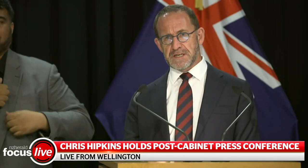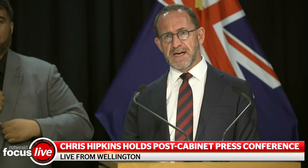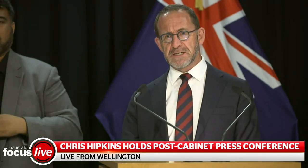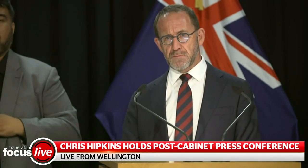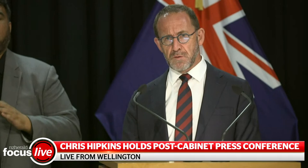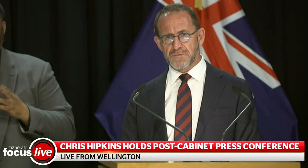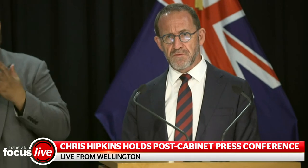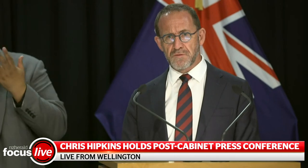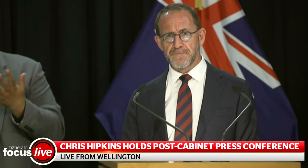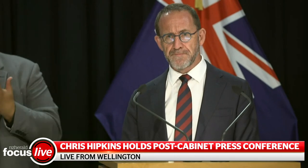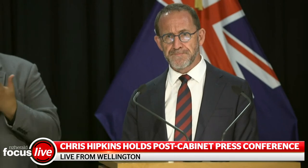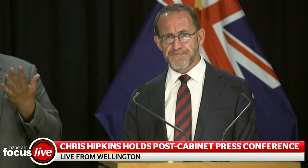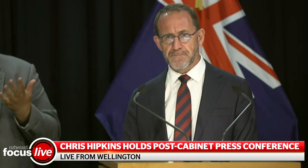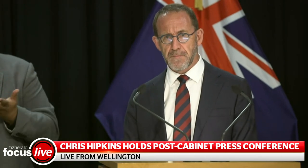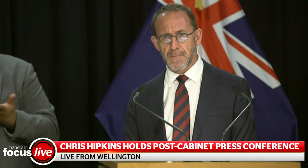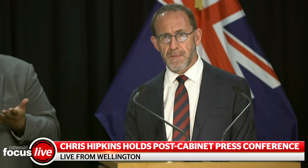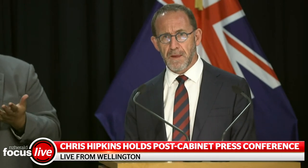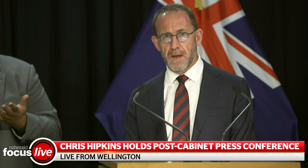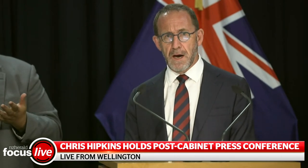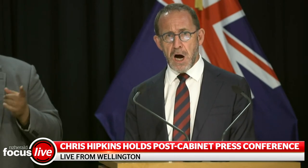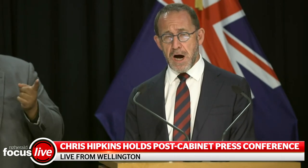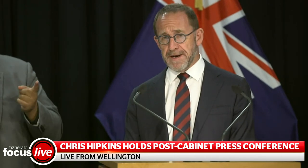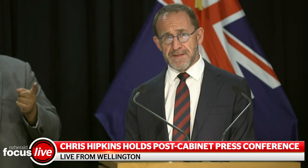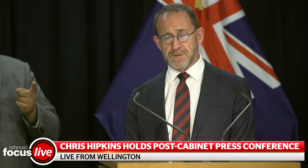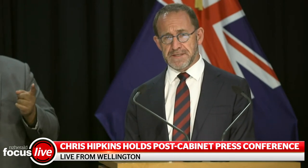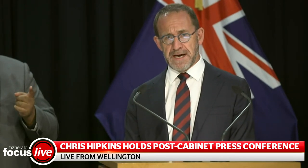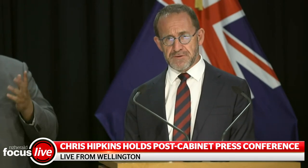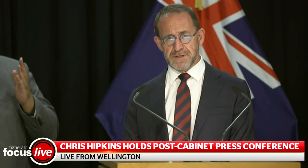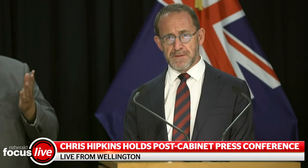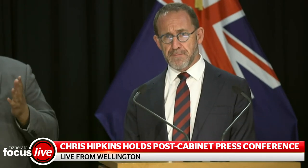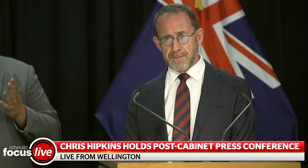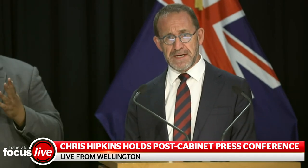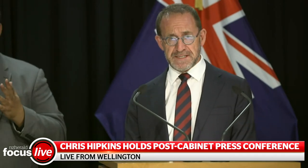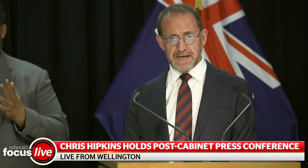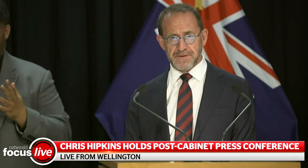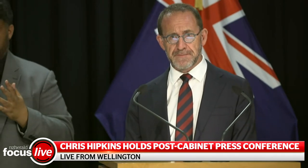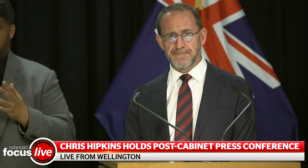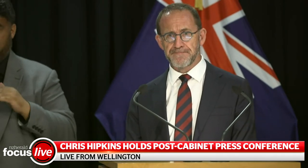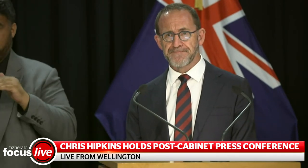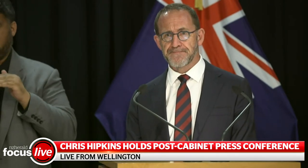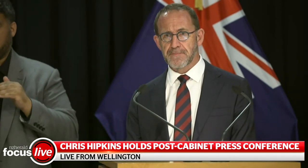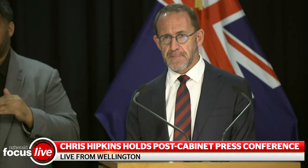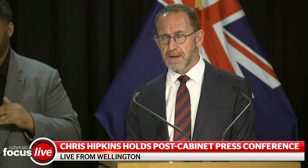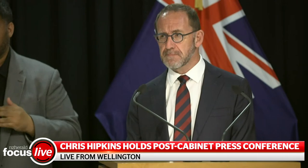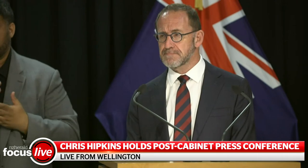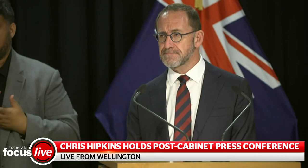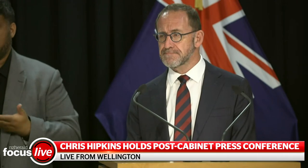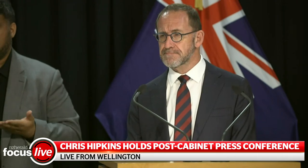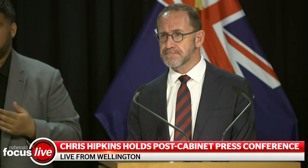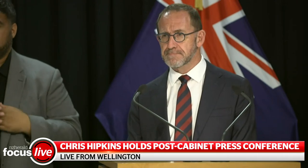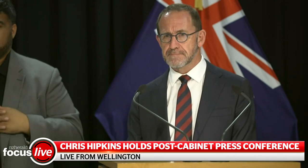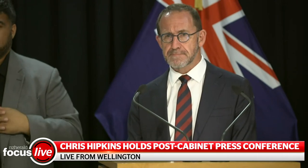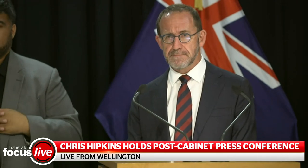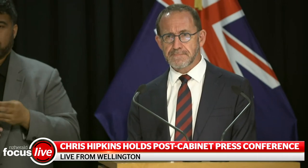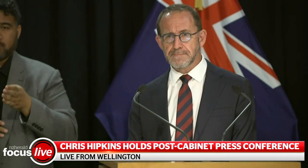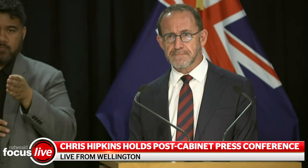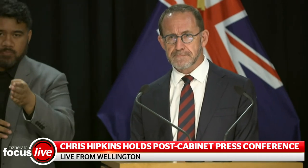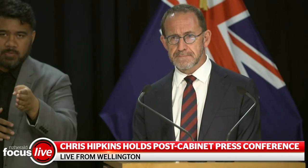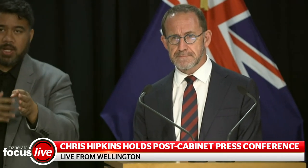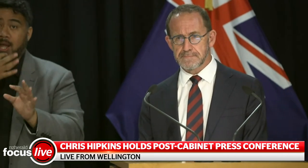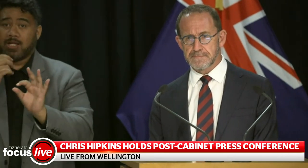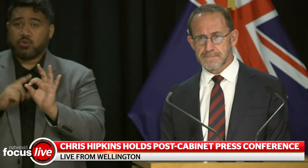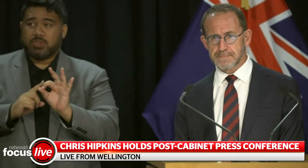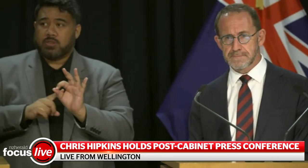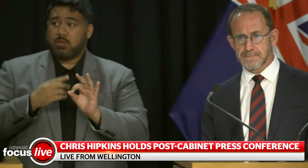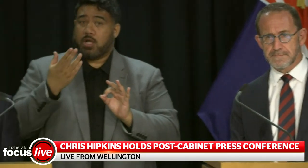that resignations were withdrawn. In the hundreds or? I don't think it was in the hundreds, probably less than 100. So we've just received